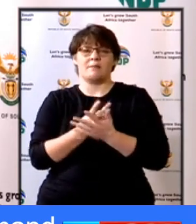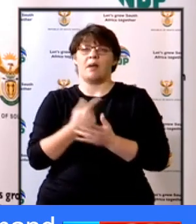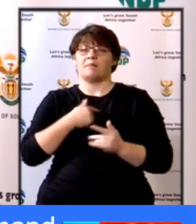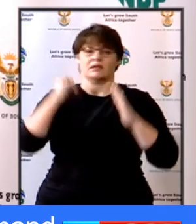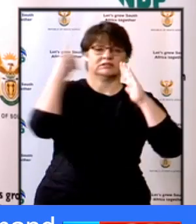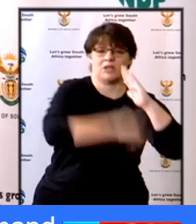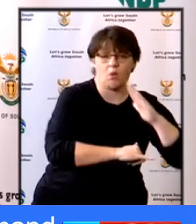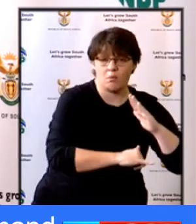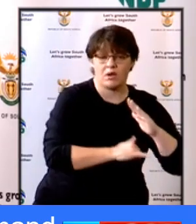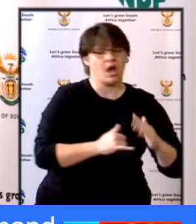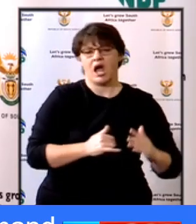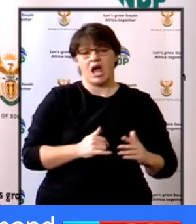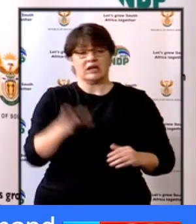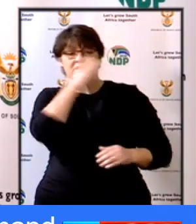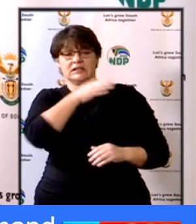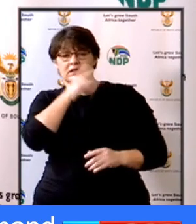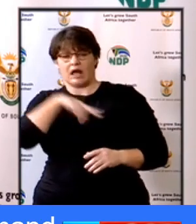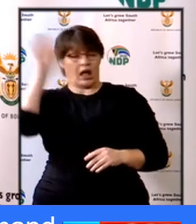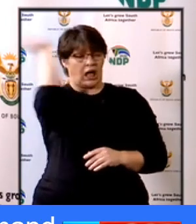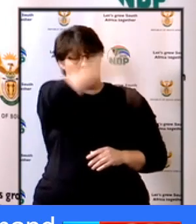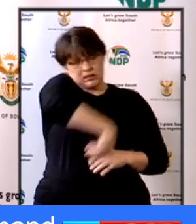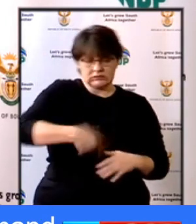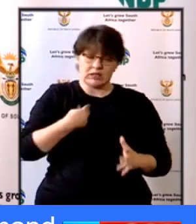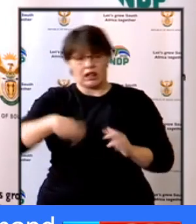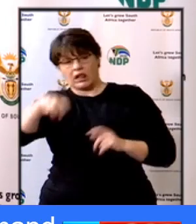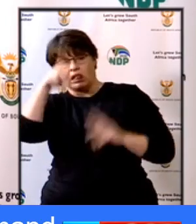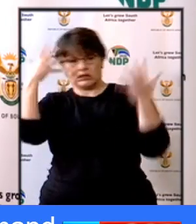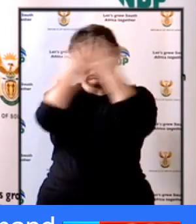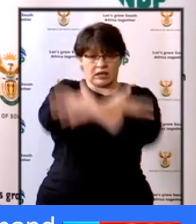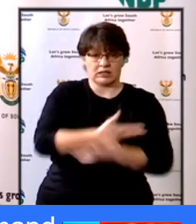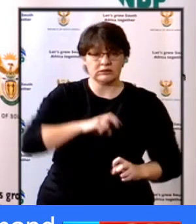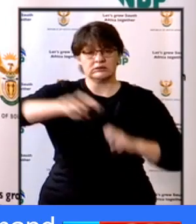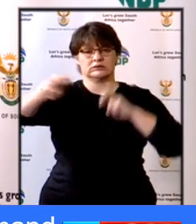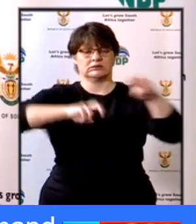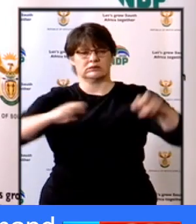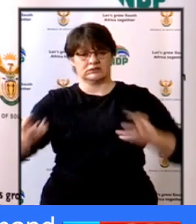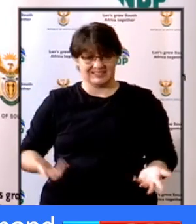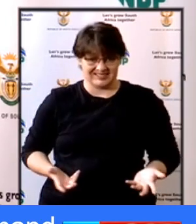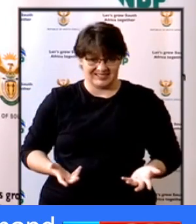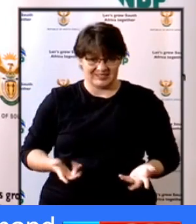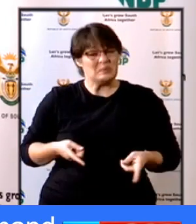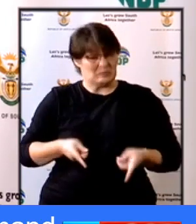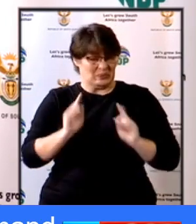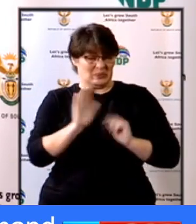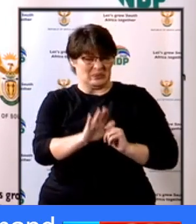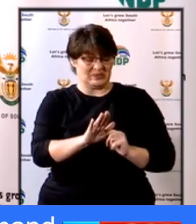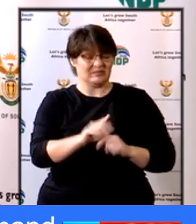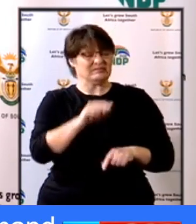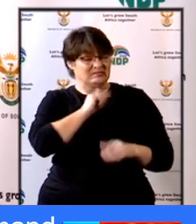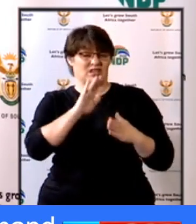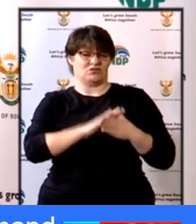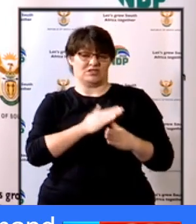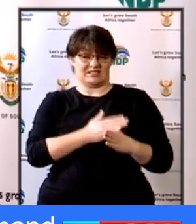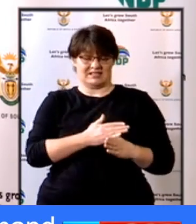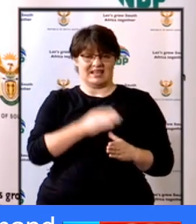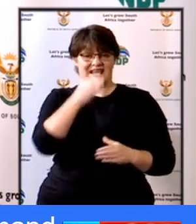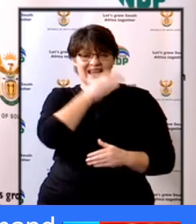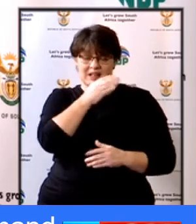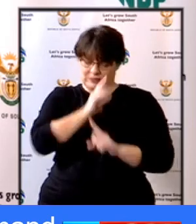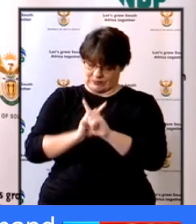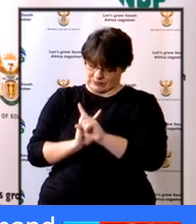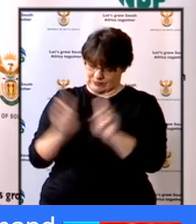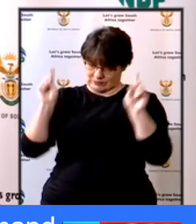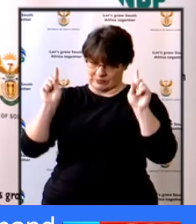there were additional reasons why people traveled out of their homes. For all those reasons, alcohol was